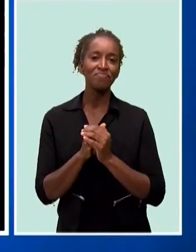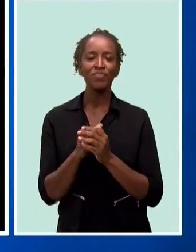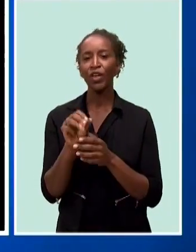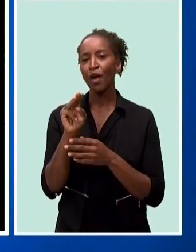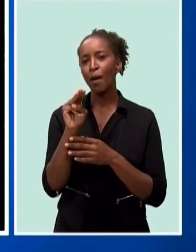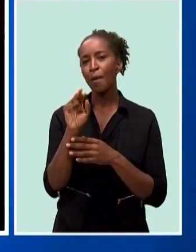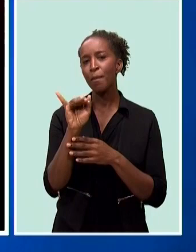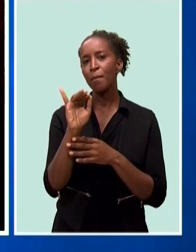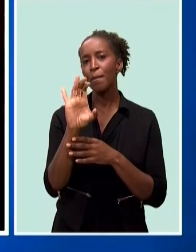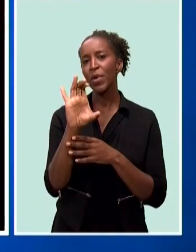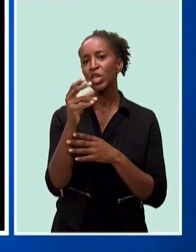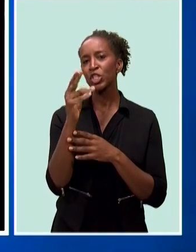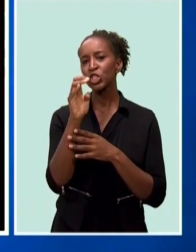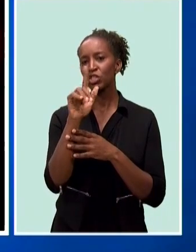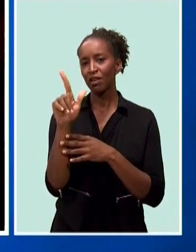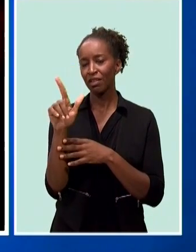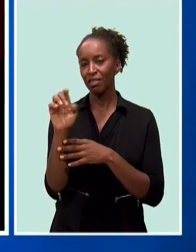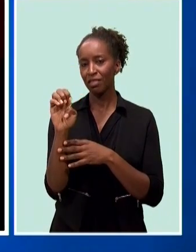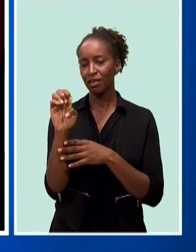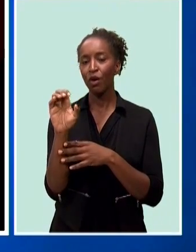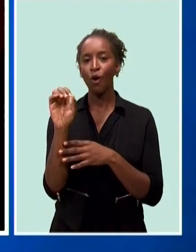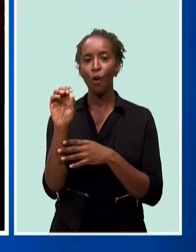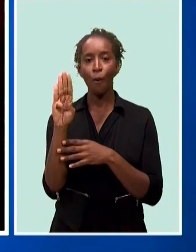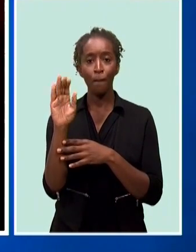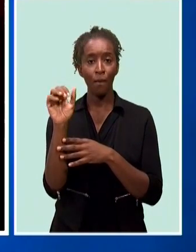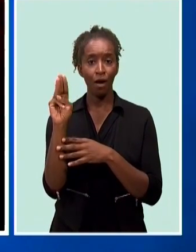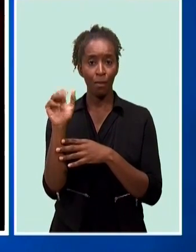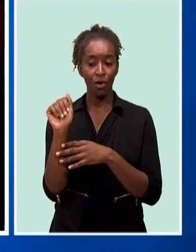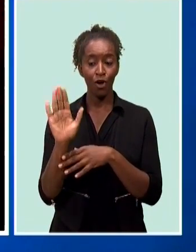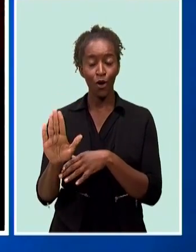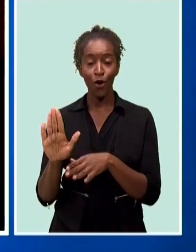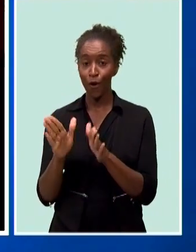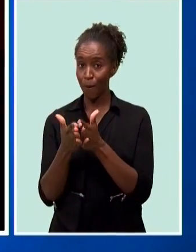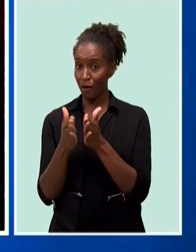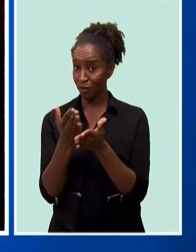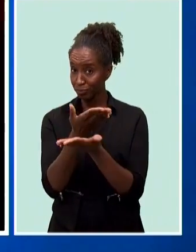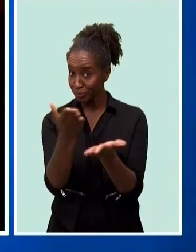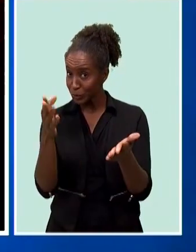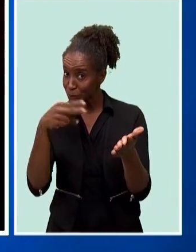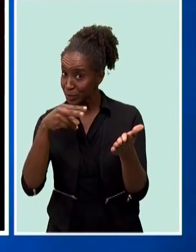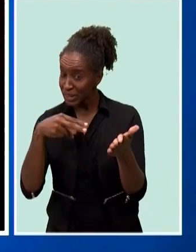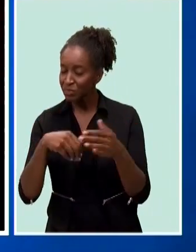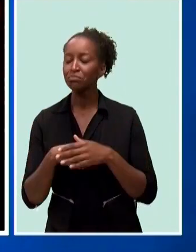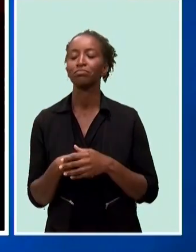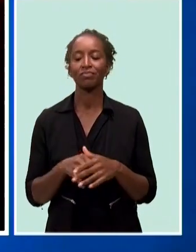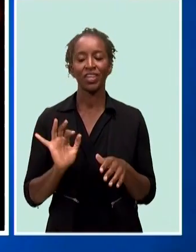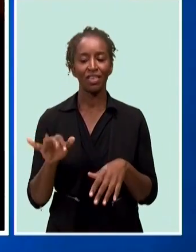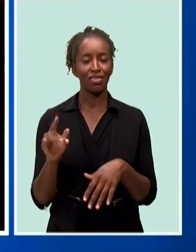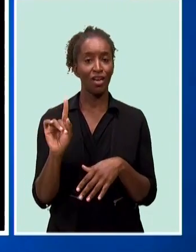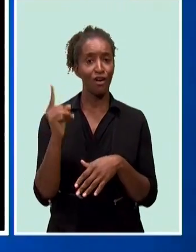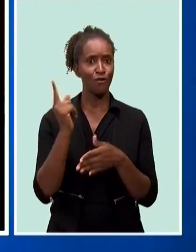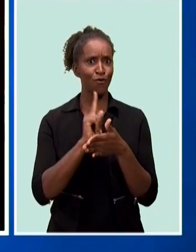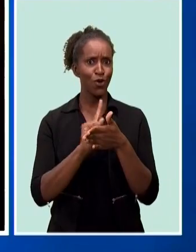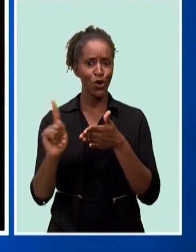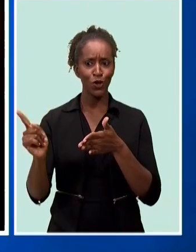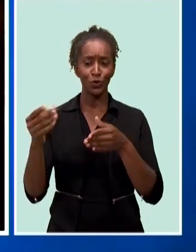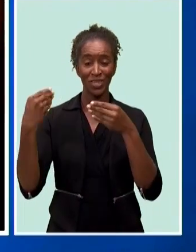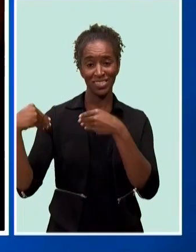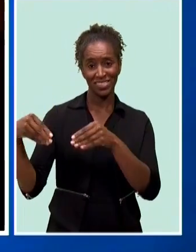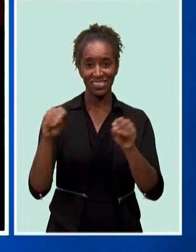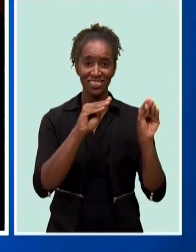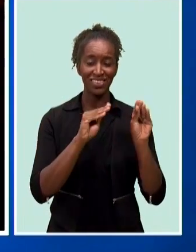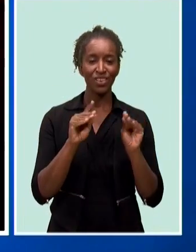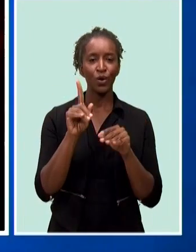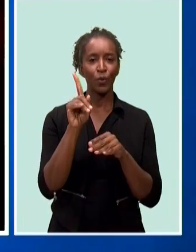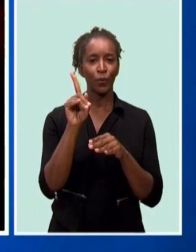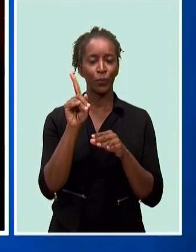Well, the book sold over 1 million copies in the U.S. in the first week after it was released late last year. Well, now that memoir